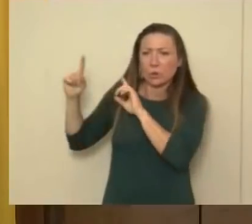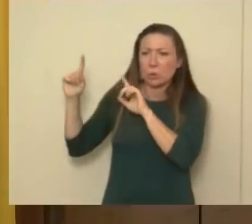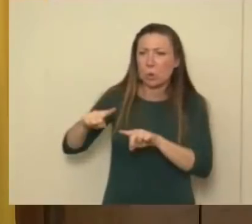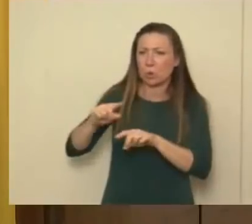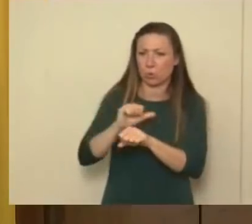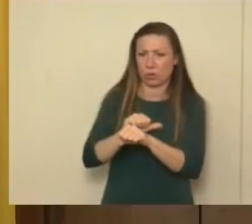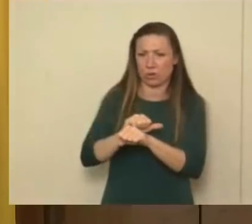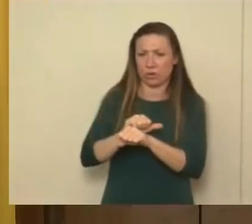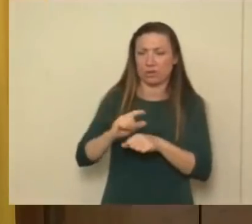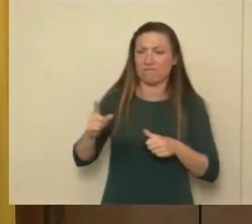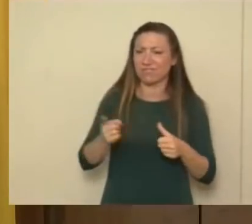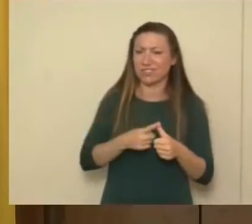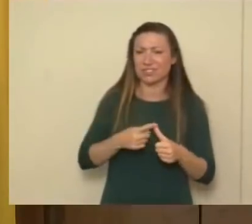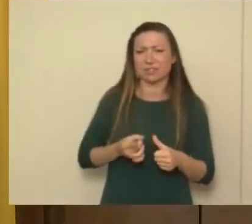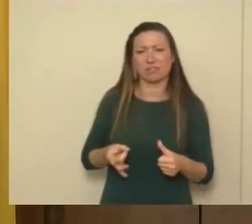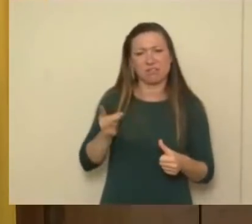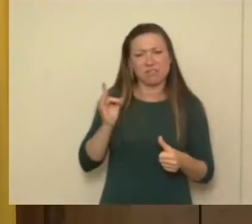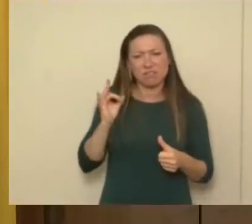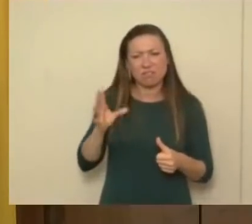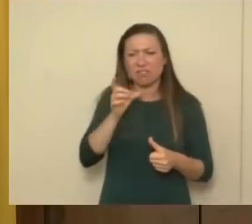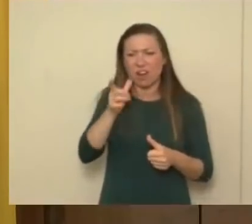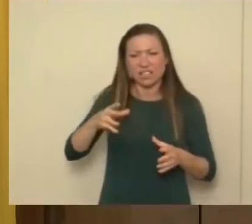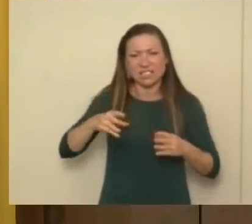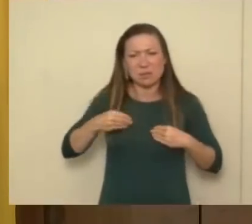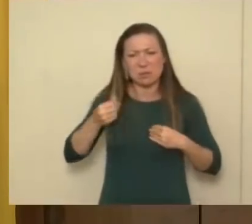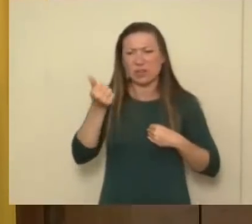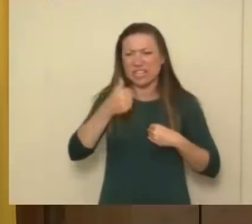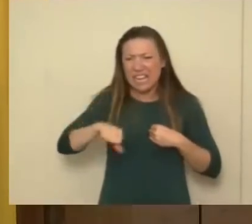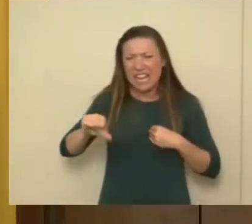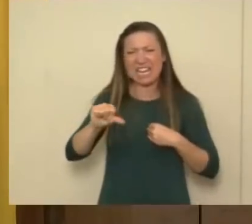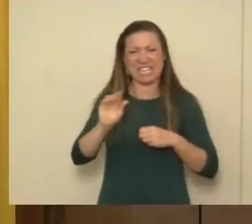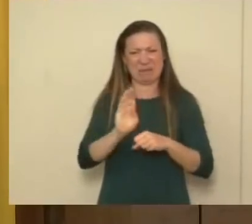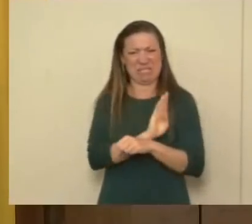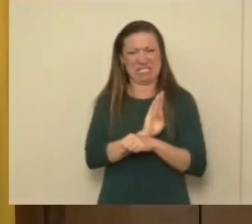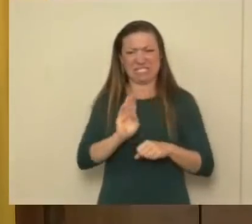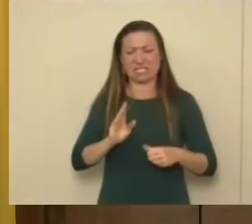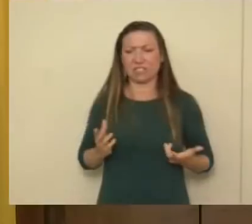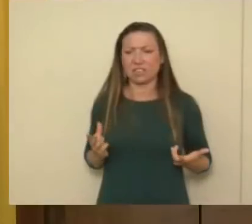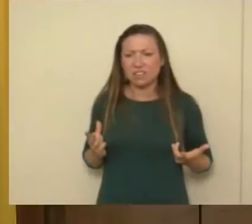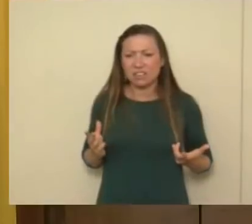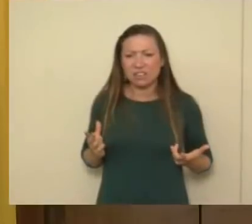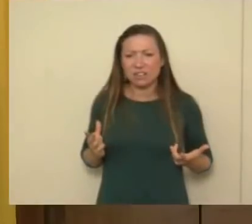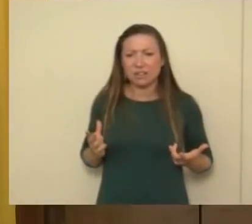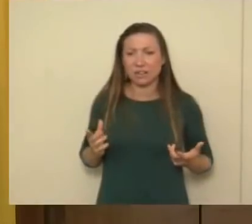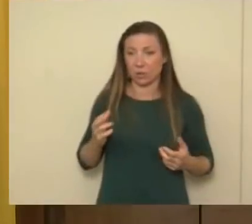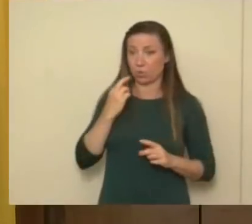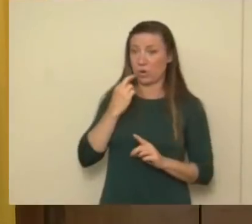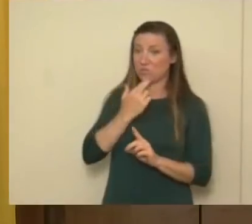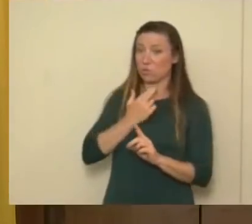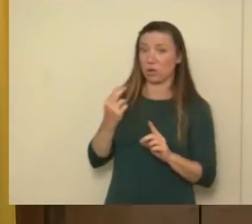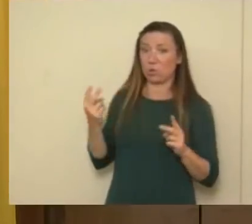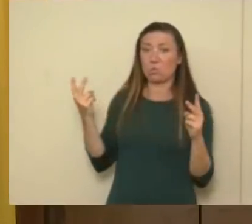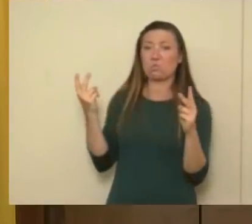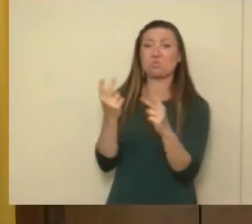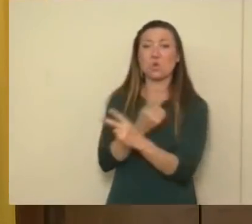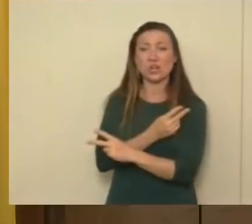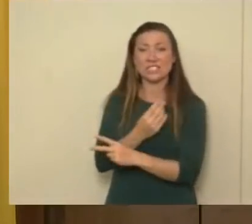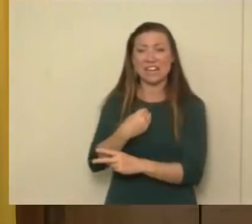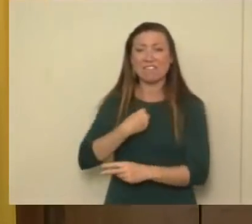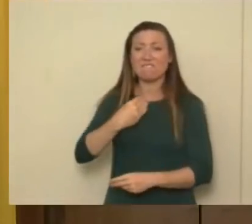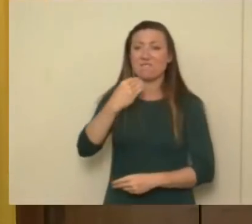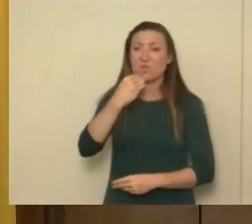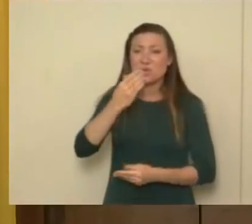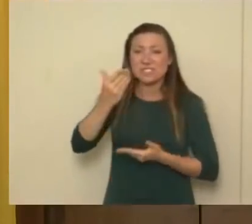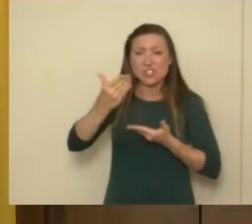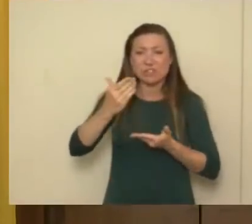every workplace. Secondly, it's an incredibly bad practice in a restaurant where there's food delivery and food